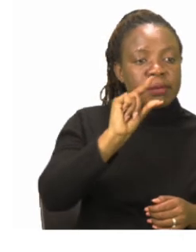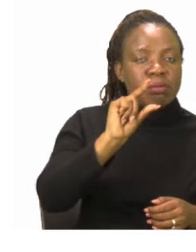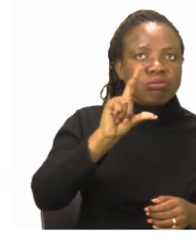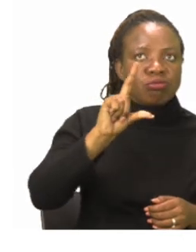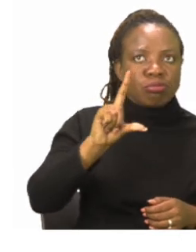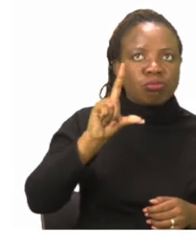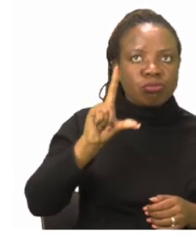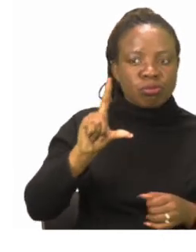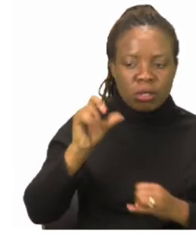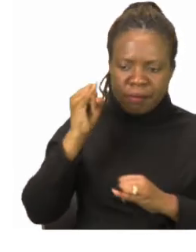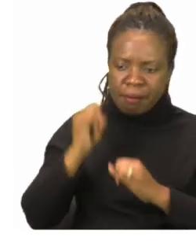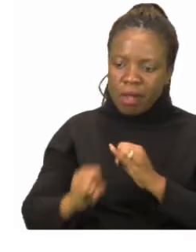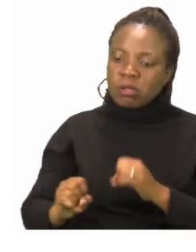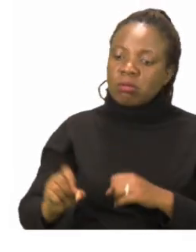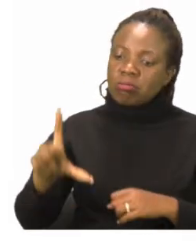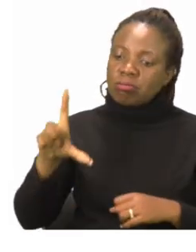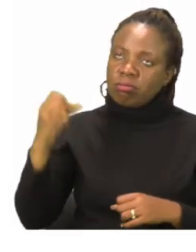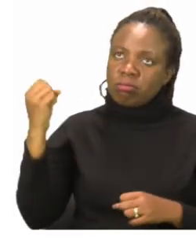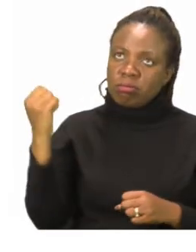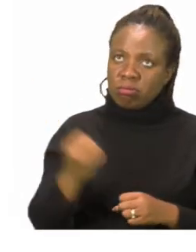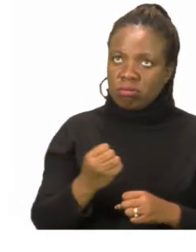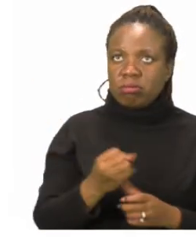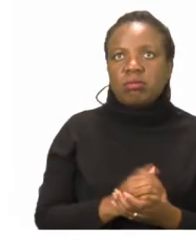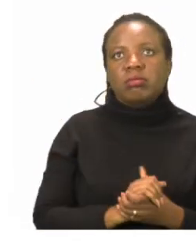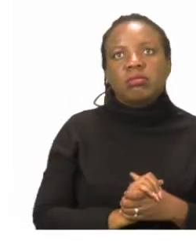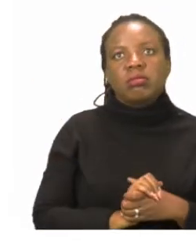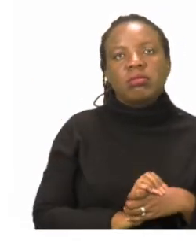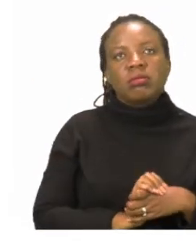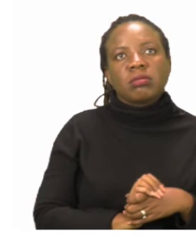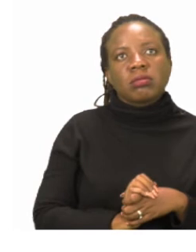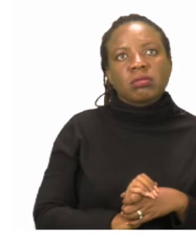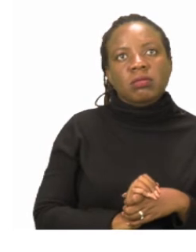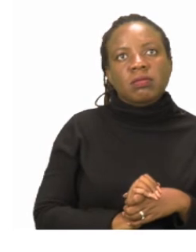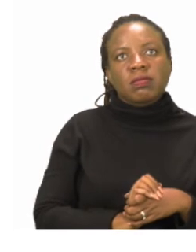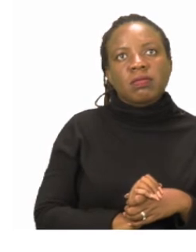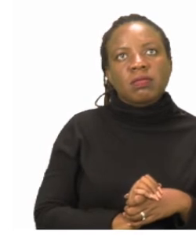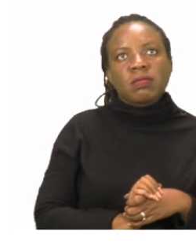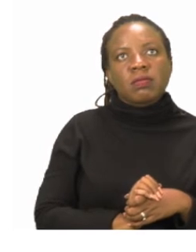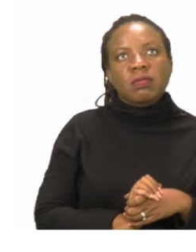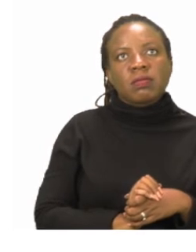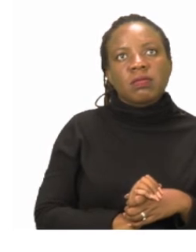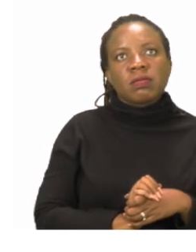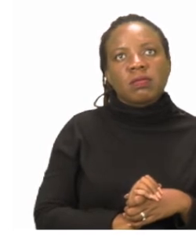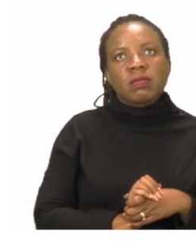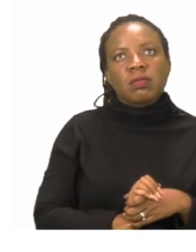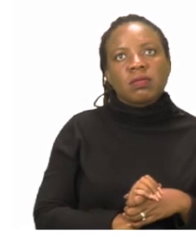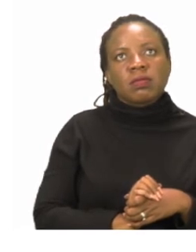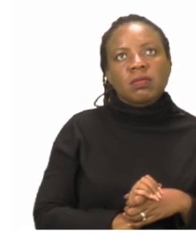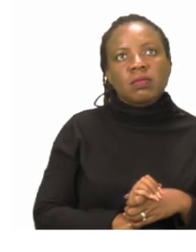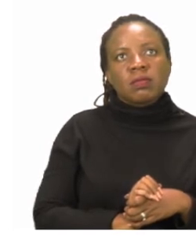to the biggest number. Okay, now you can then take